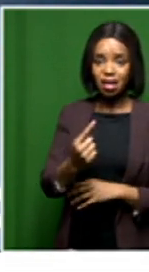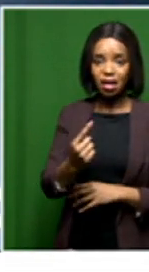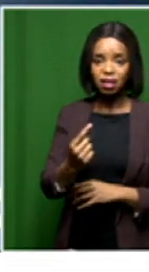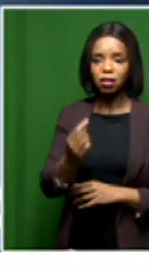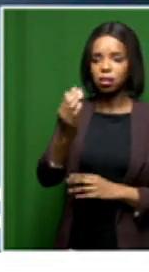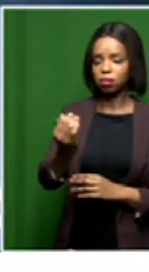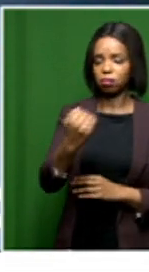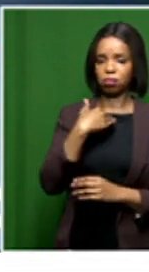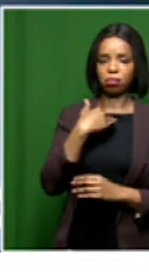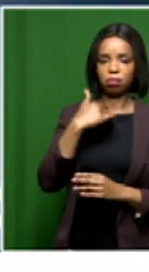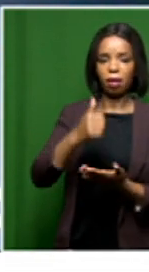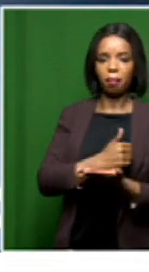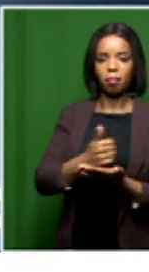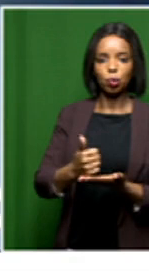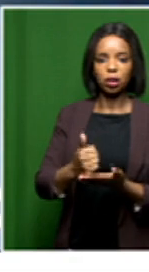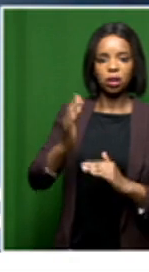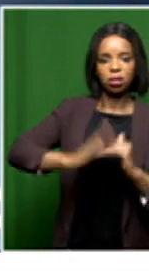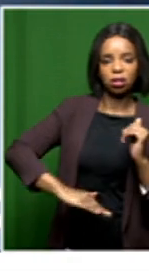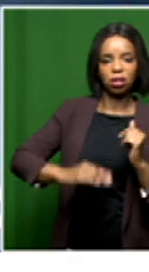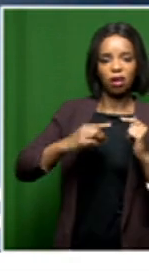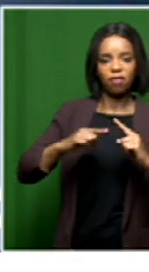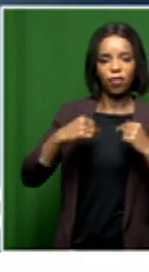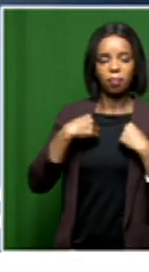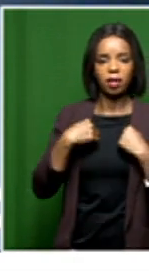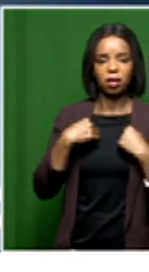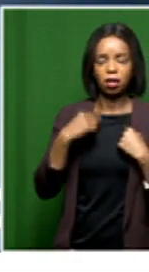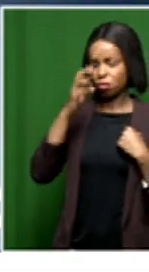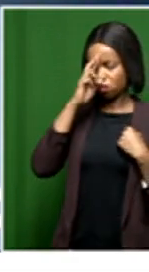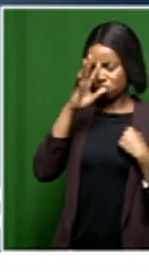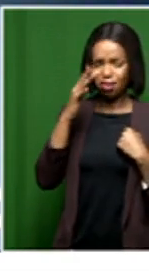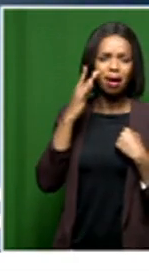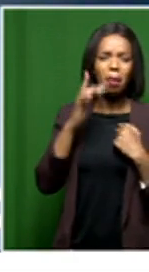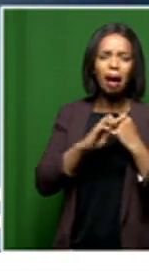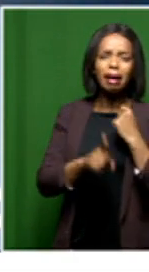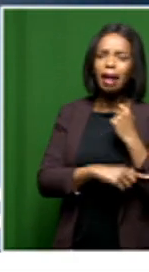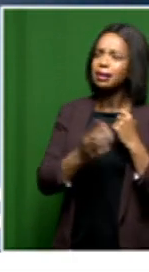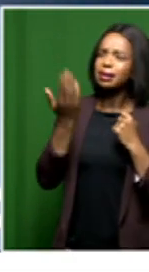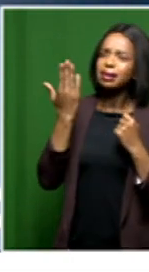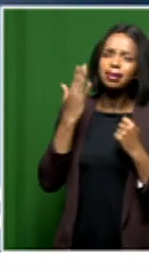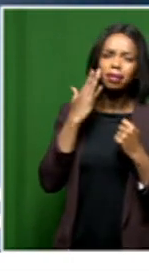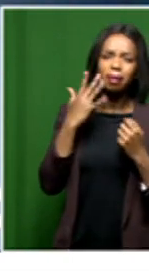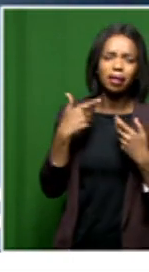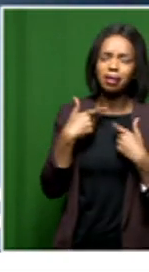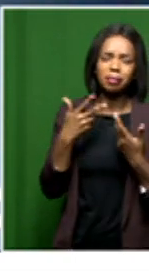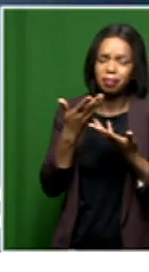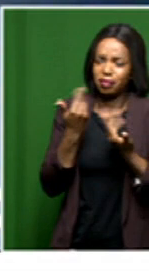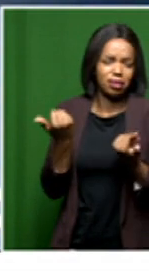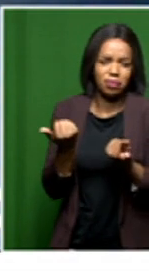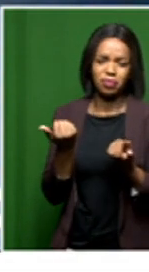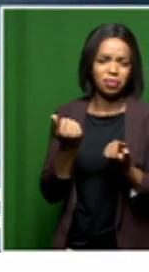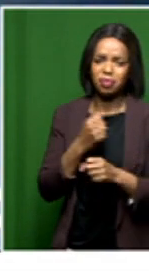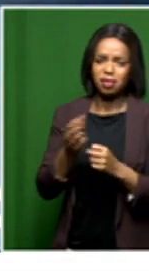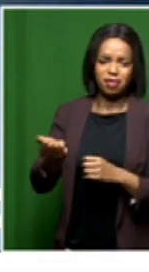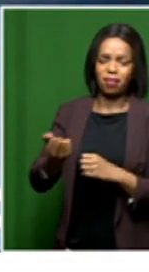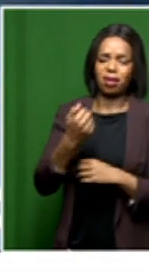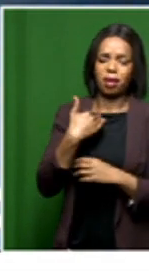last time I received an infringement. I honestly don't. But it was when I came to renew my license that obviously then I saw there were